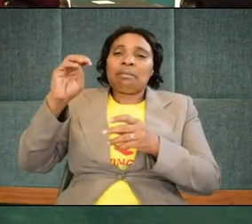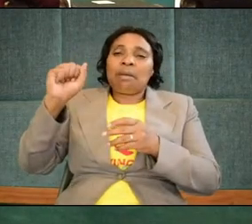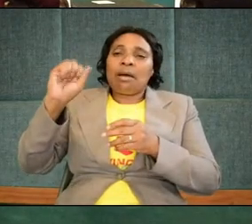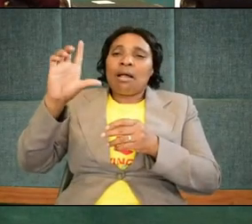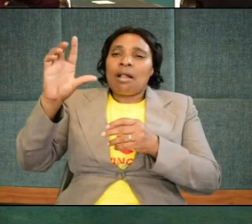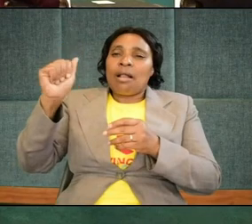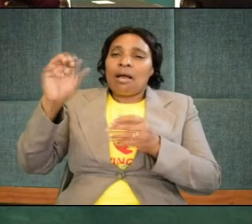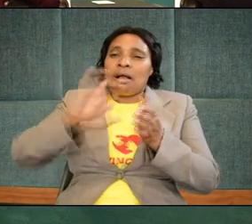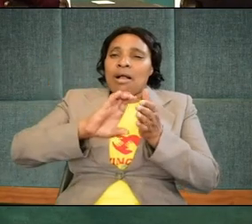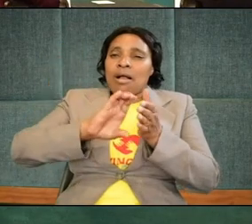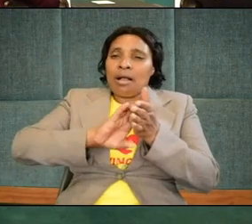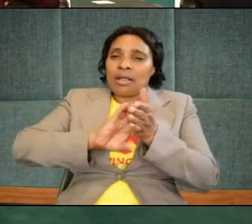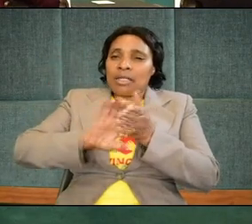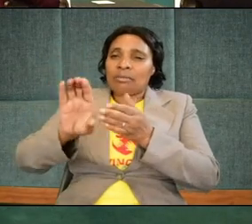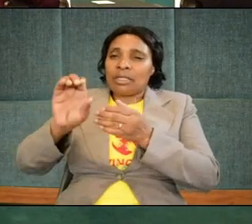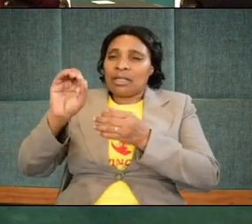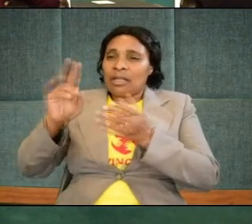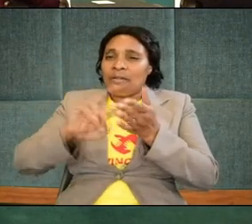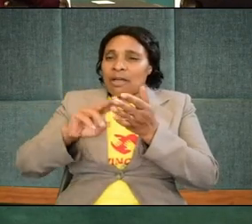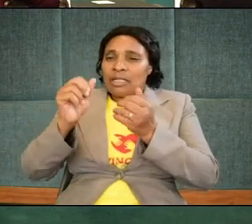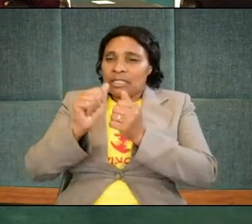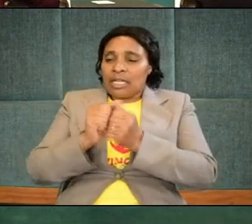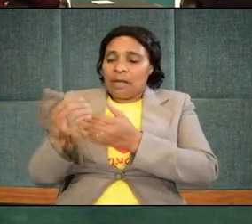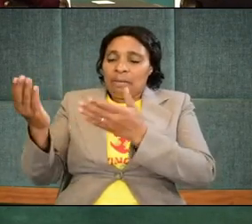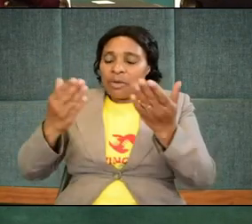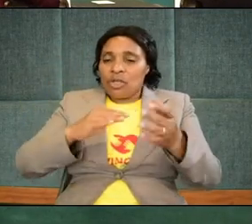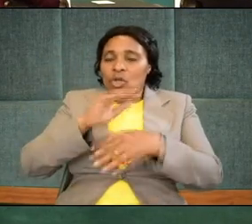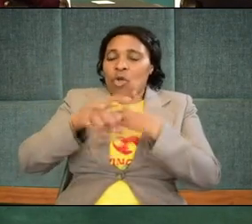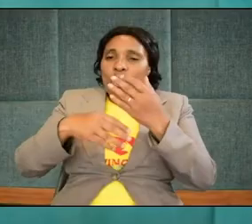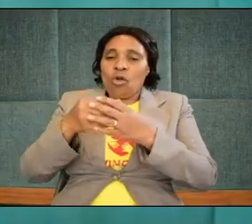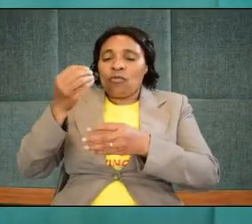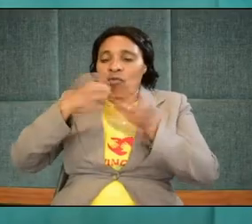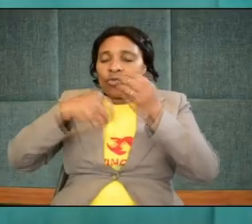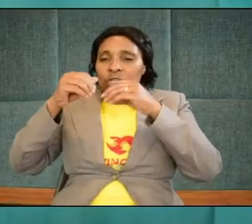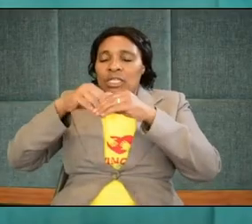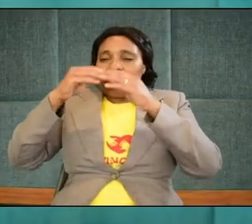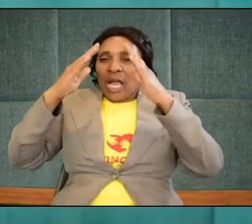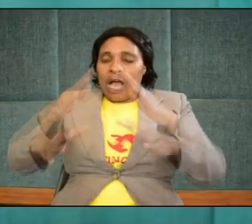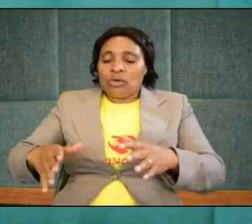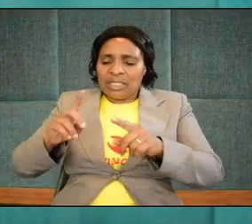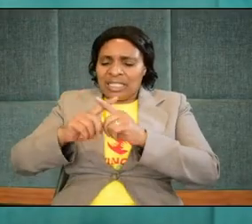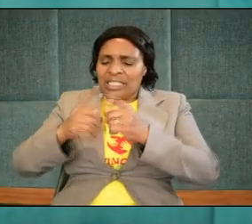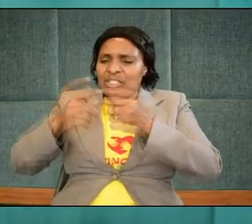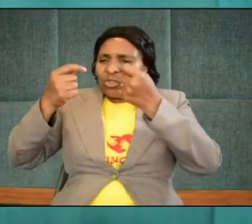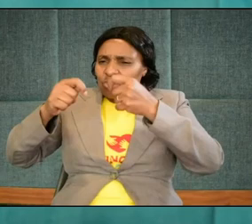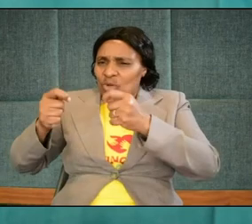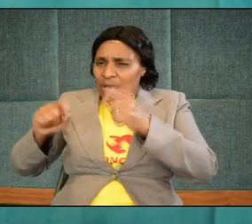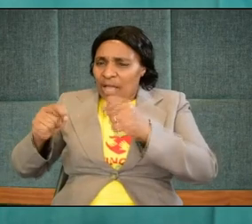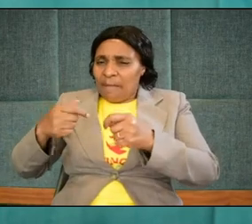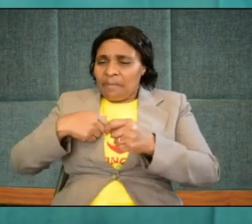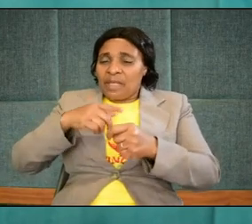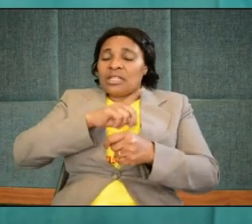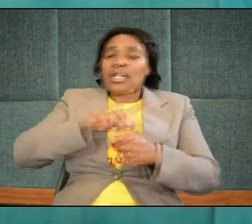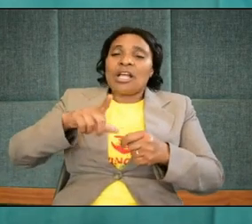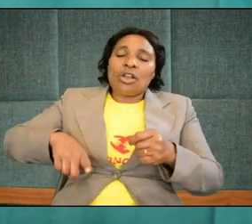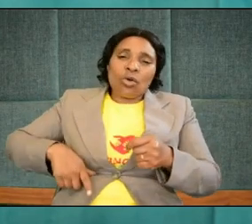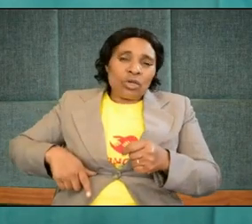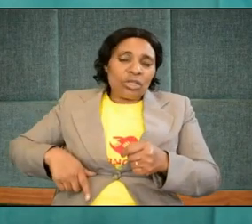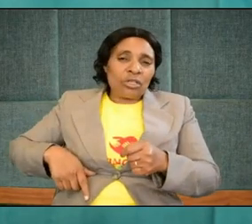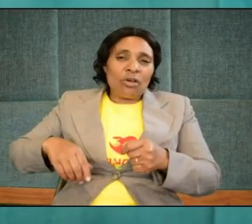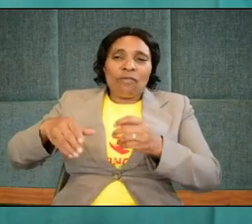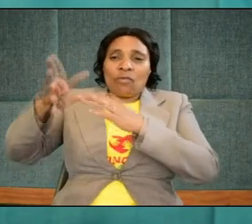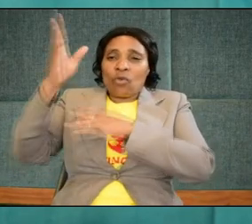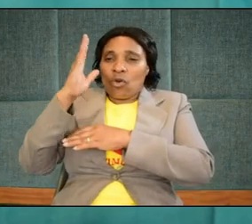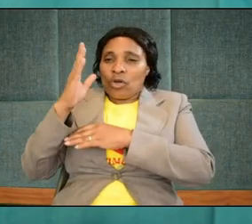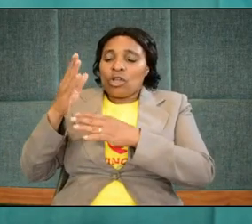says, bring all the tithes into the storehouse, mm-hmm. that there may be food in my house. And try me now in this, says the Lord of hosts, mm-hmm. if I will not open for